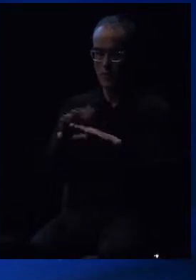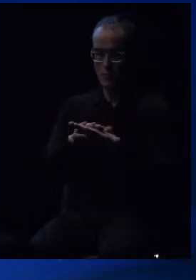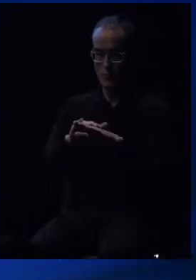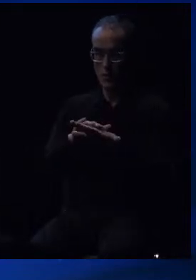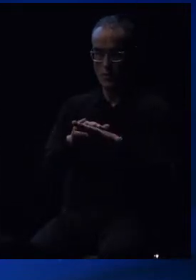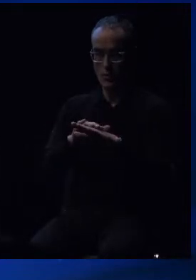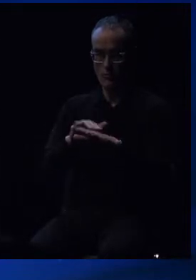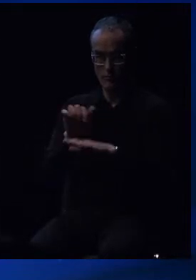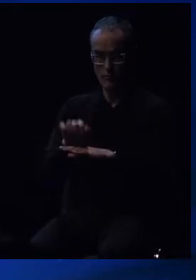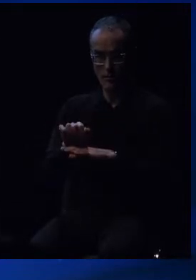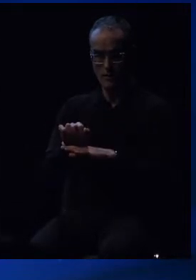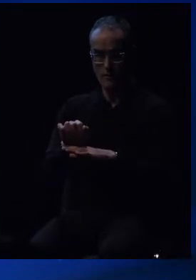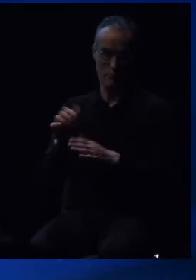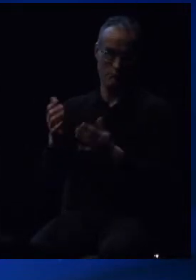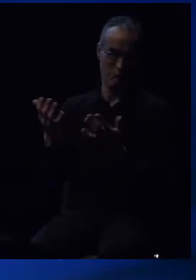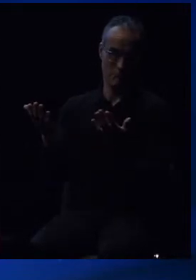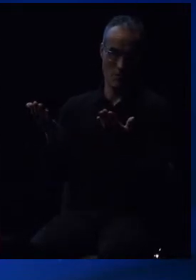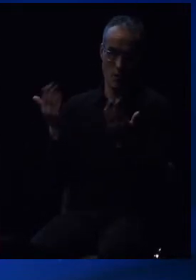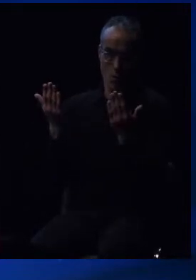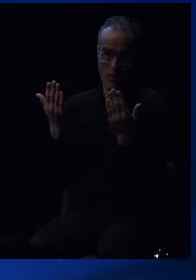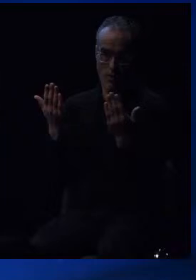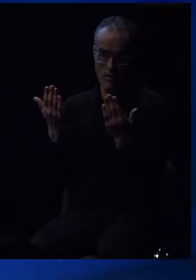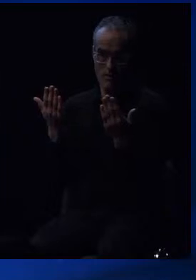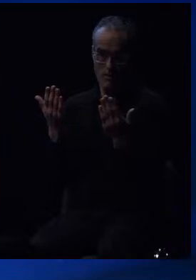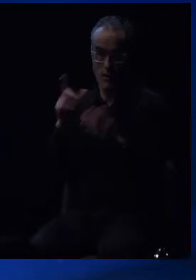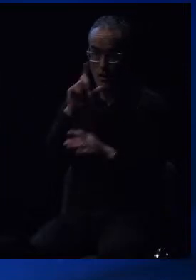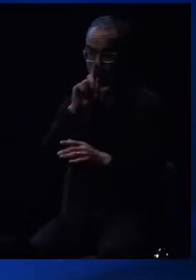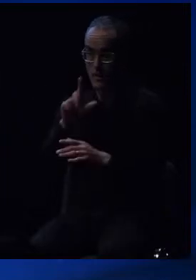with blues, you can